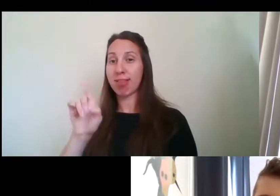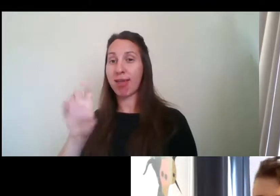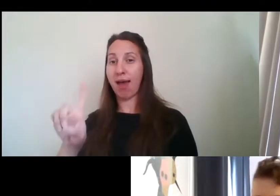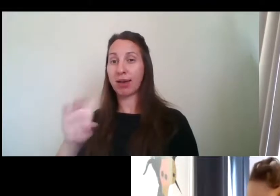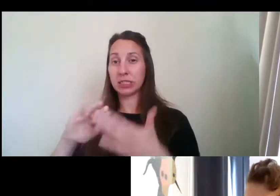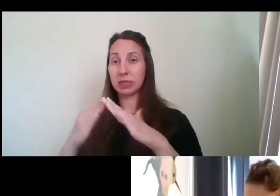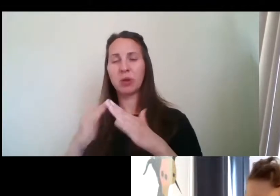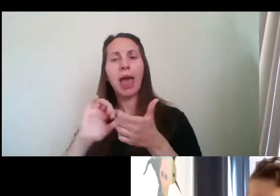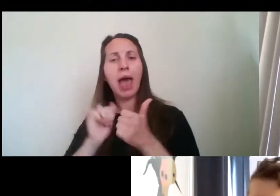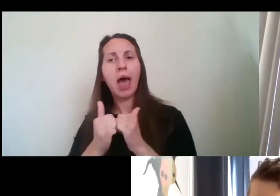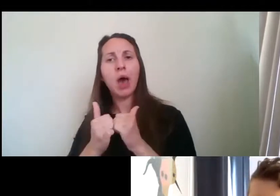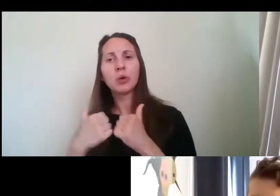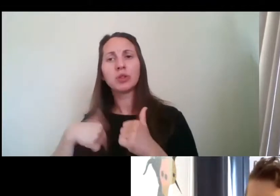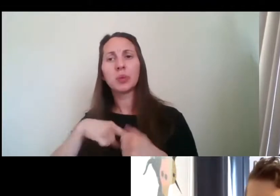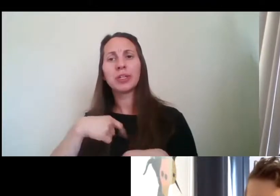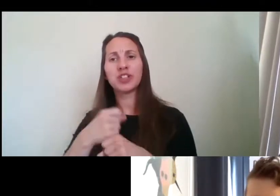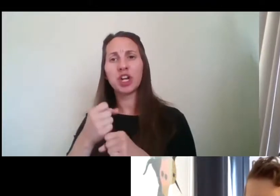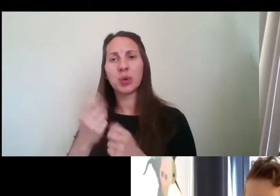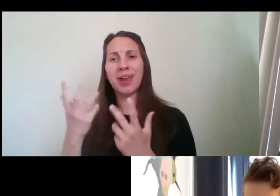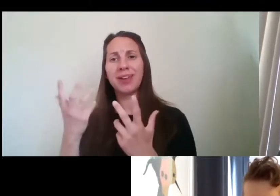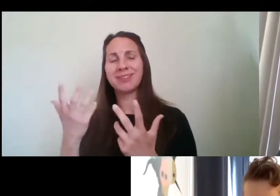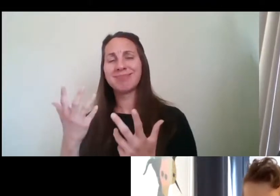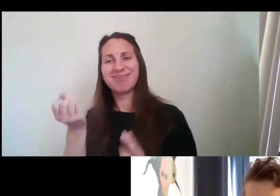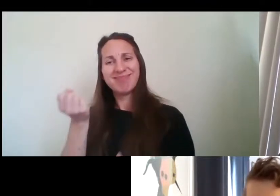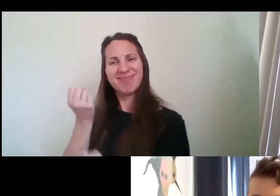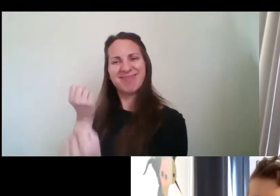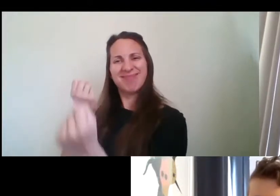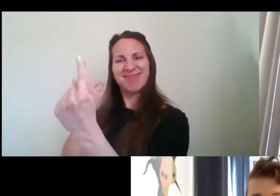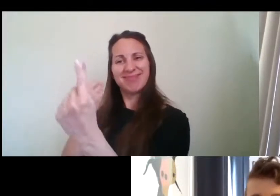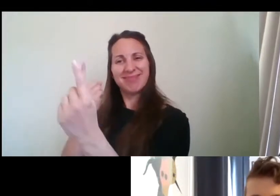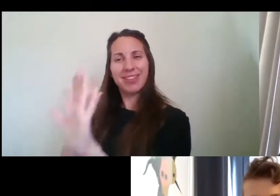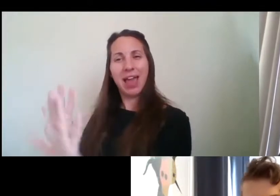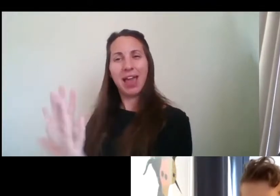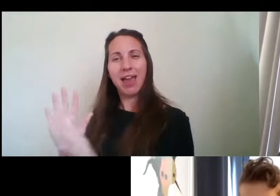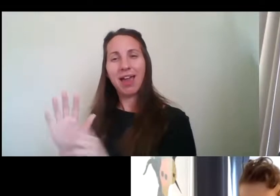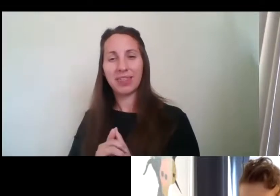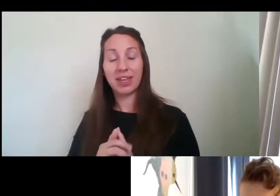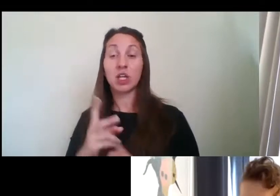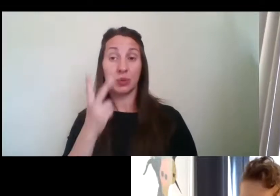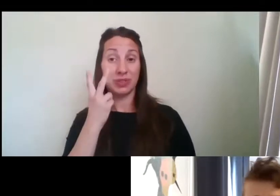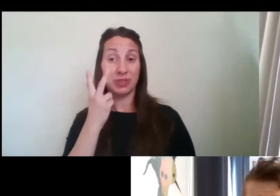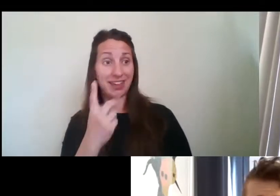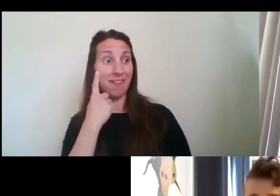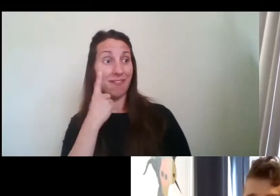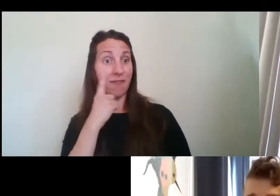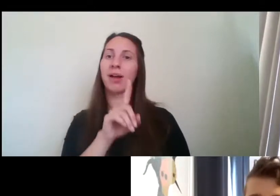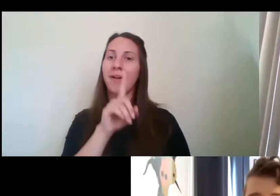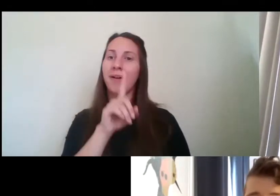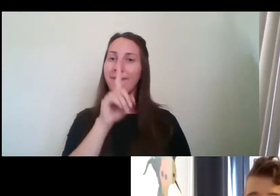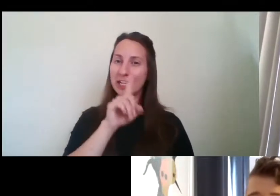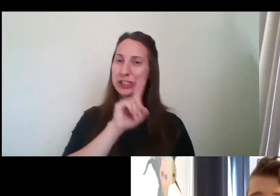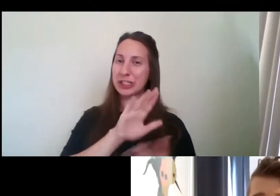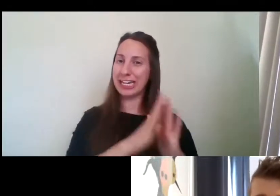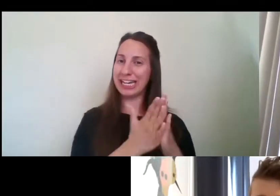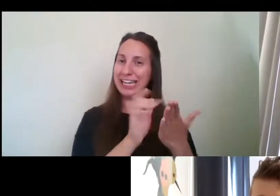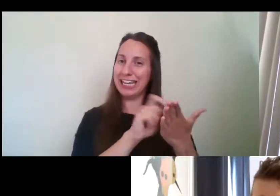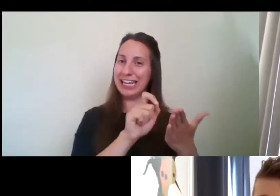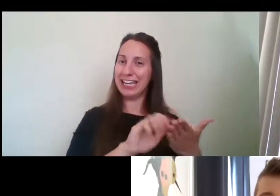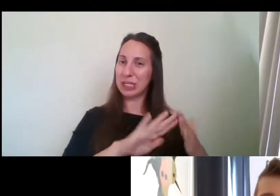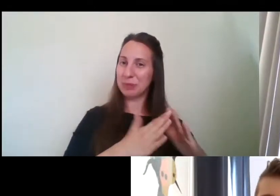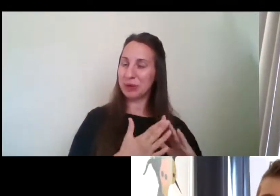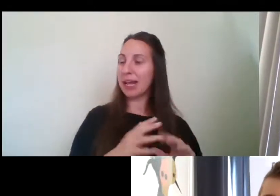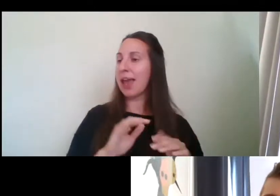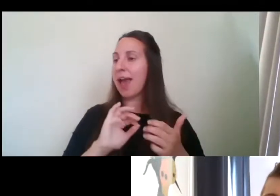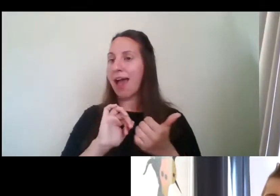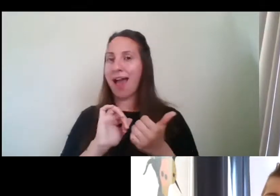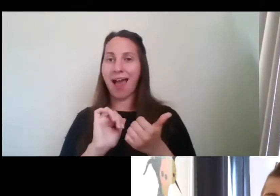like fiction writing, which is sort of when people write characters that are very different from them. Tread with extreme caution.